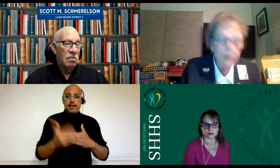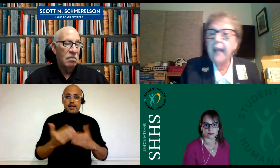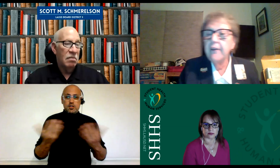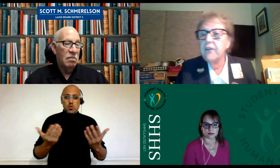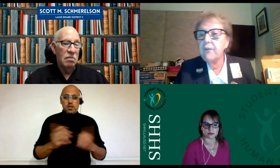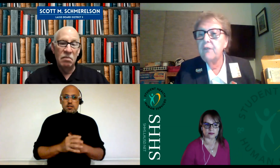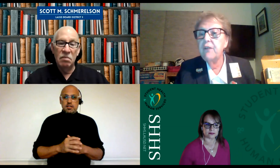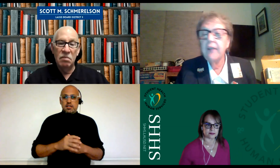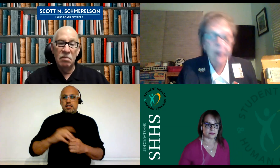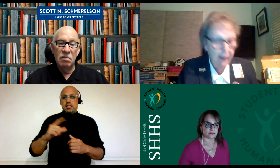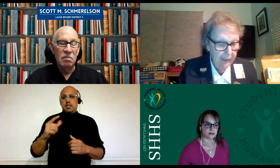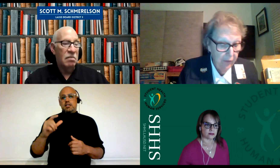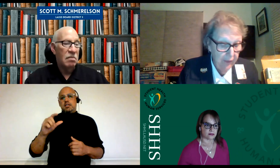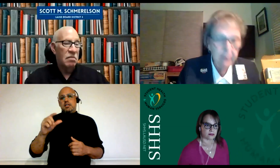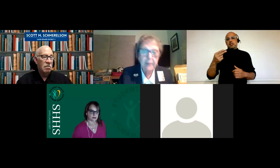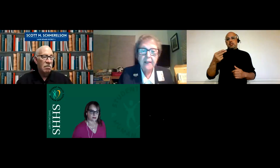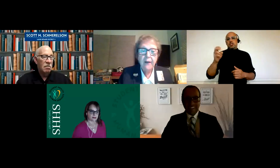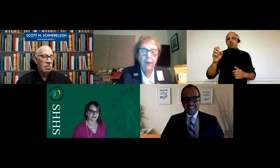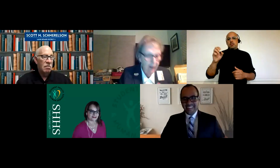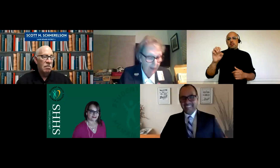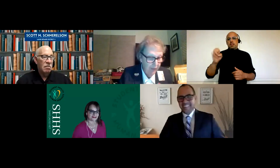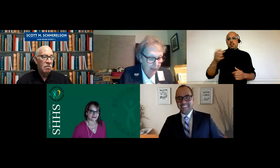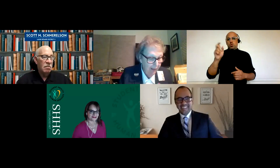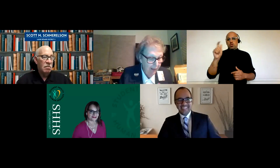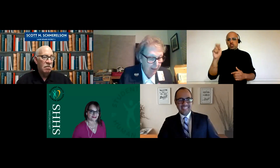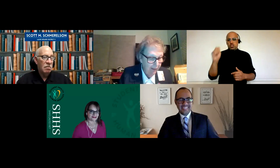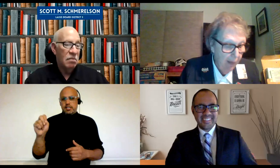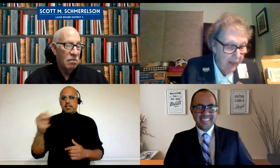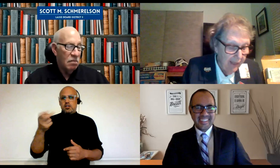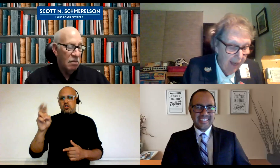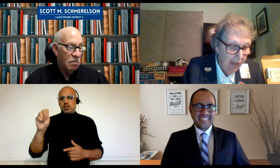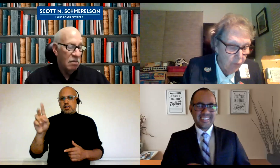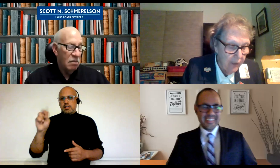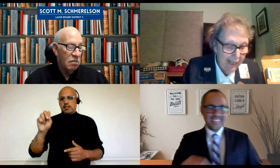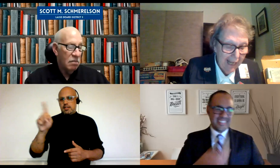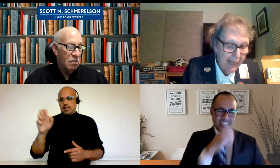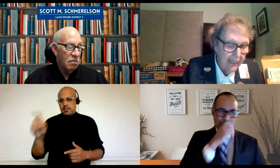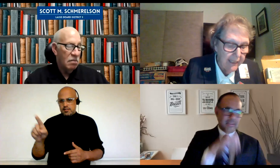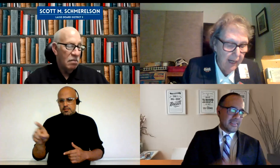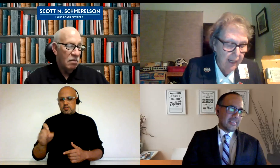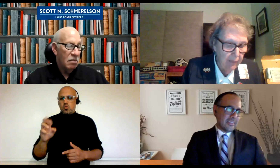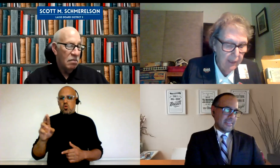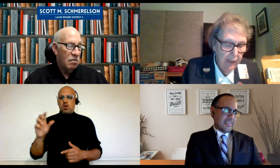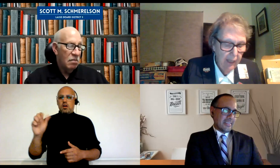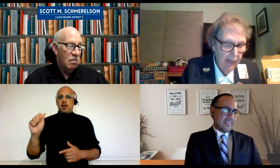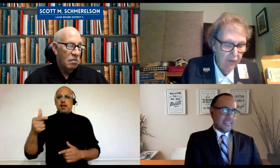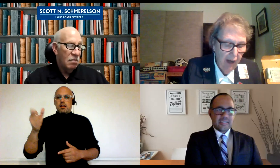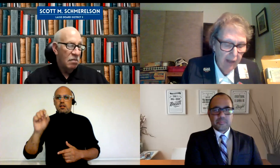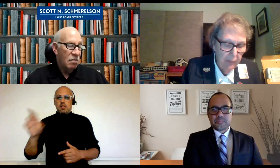Eugene Hernandez, if we figured out how to hear him, or Anthony Aguilar. Gabriela asked, would at any time